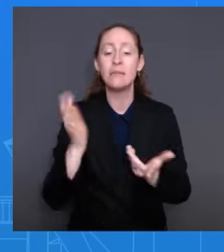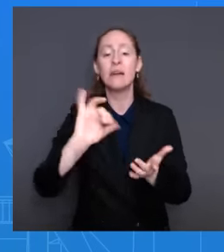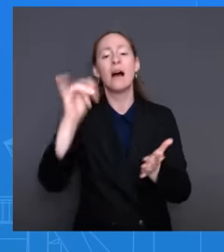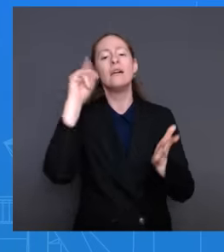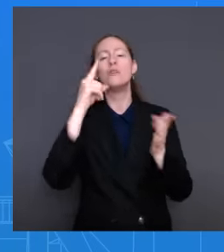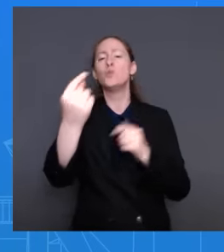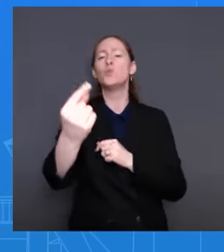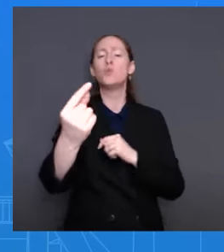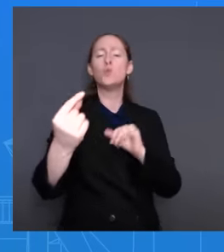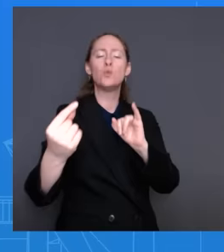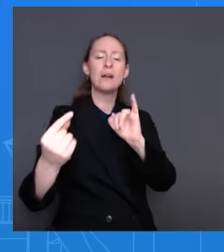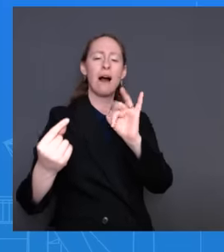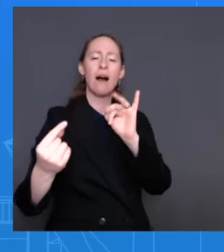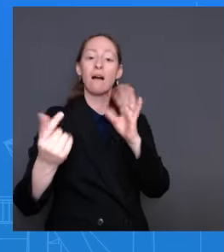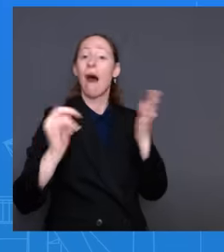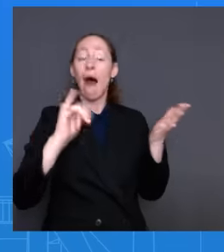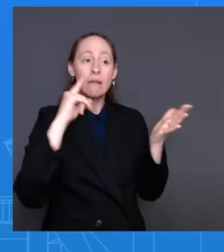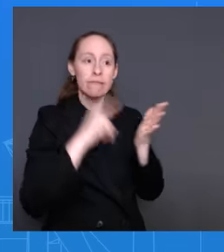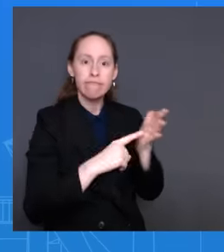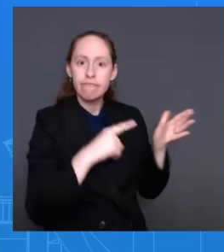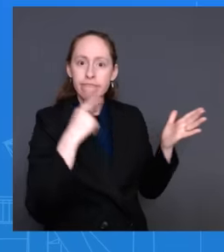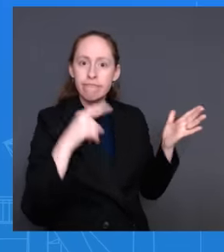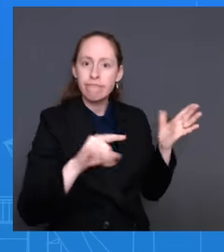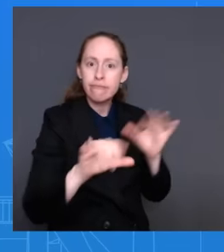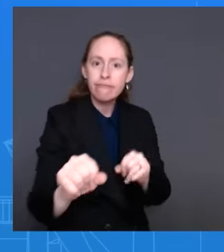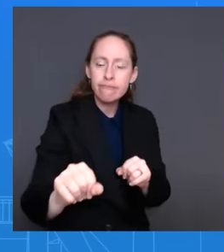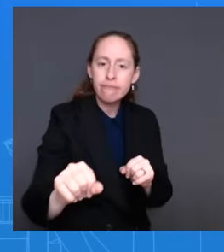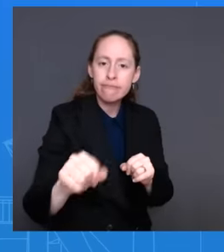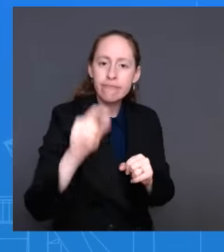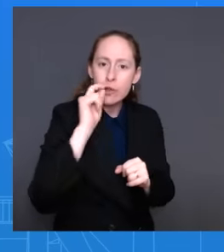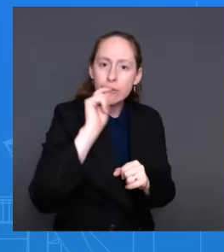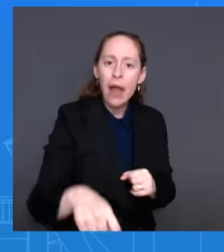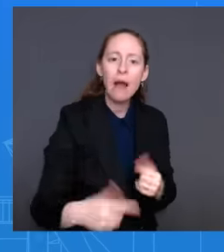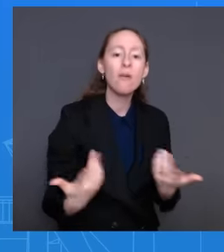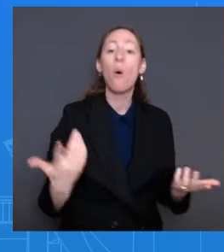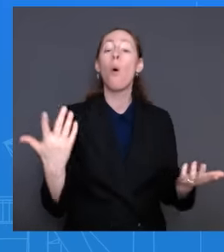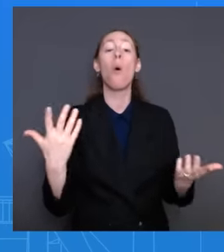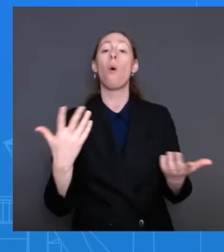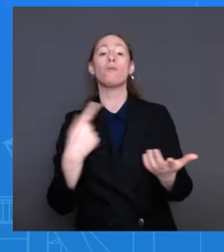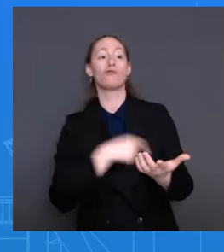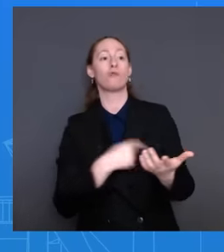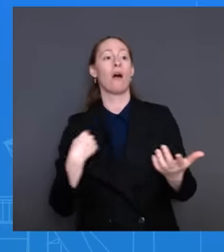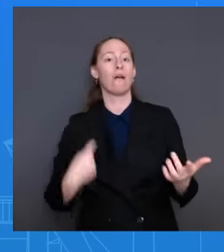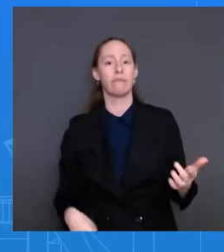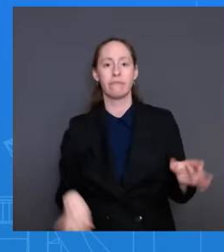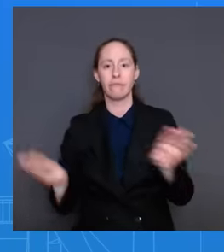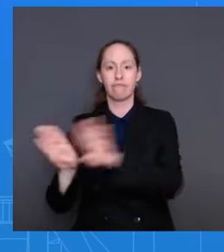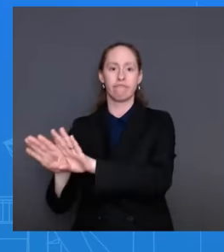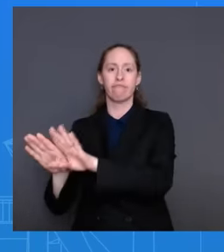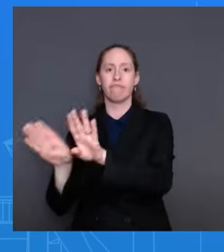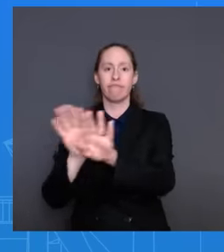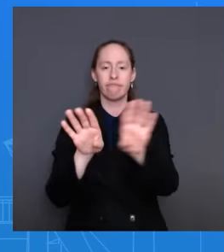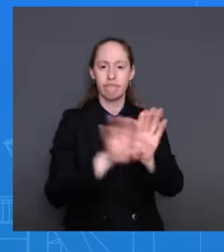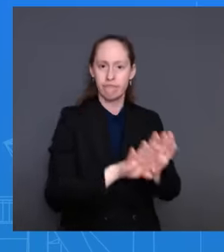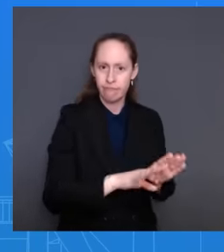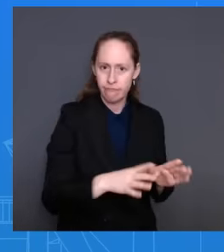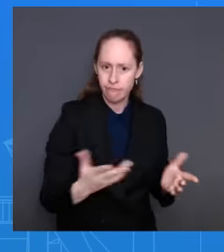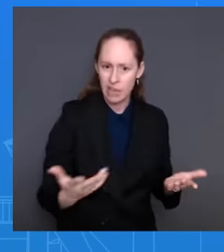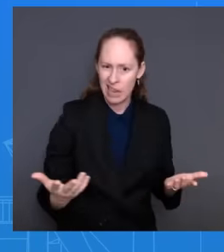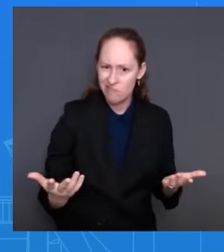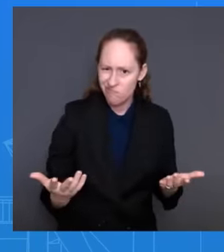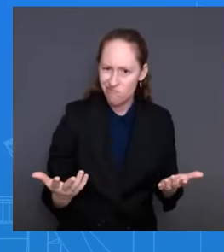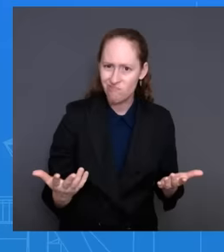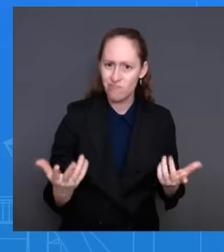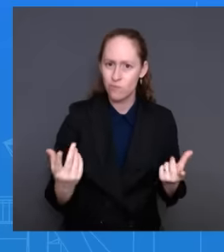that limitation, do you believe the U.S. is well insulated and protected against future supply shocks that could cause